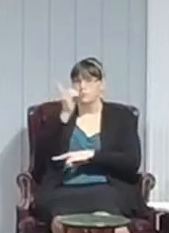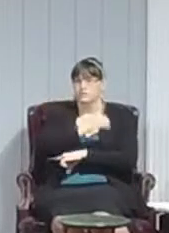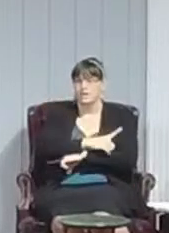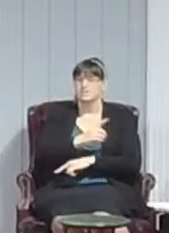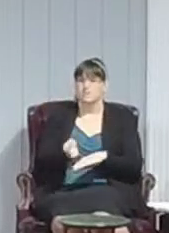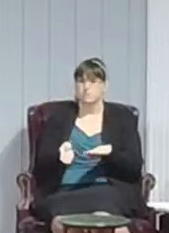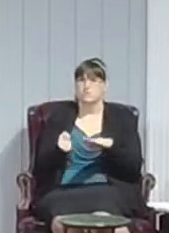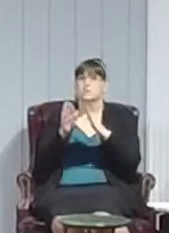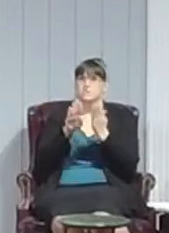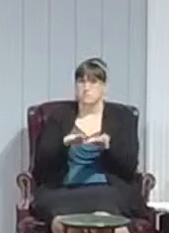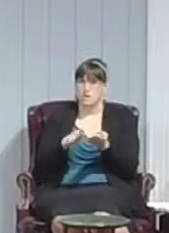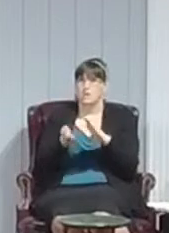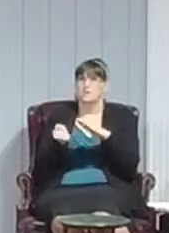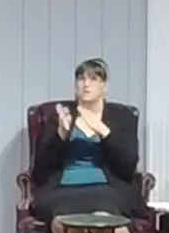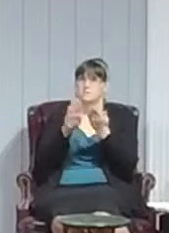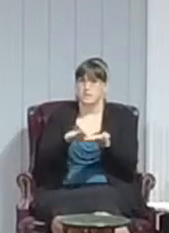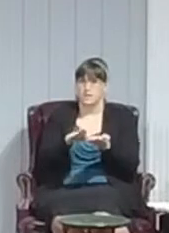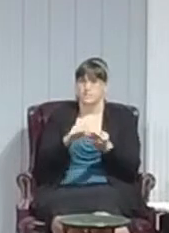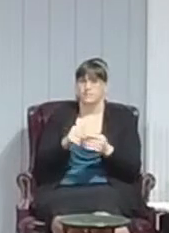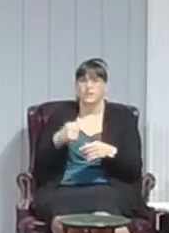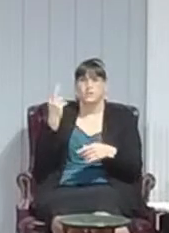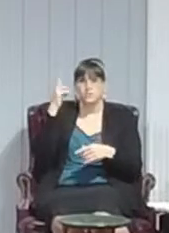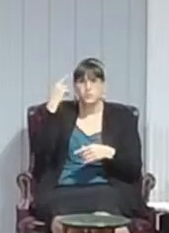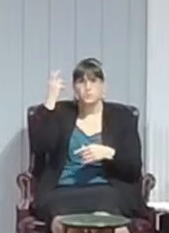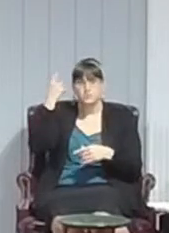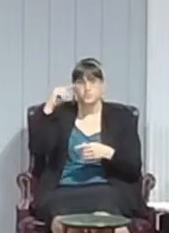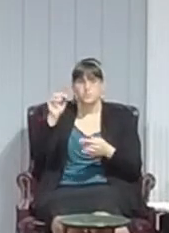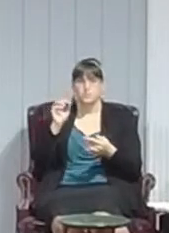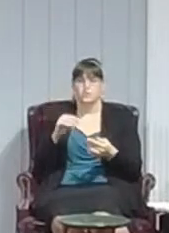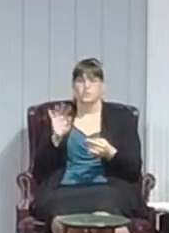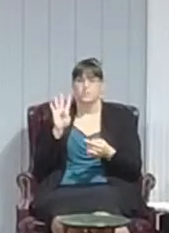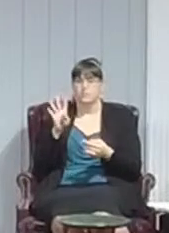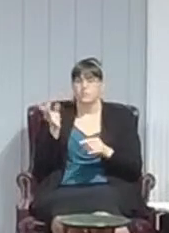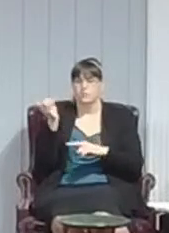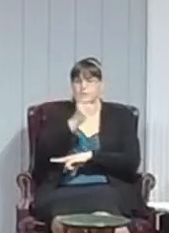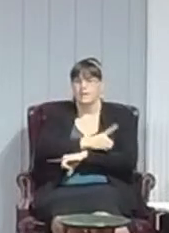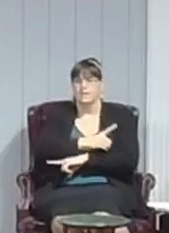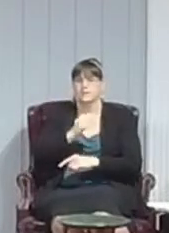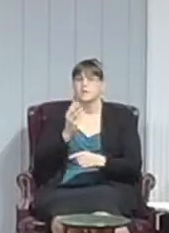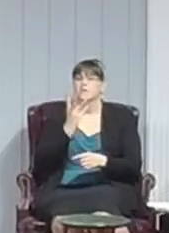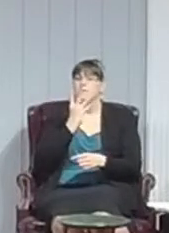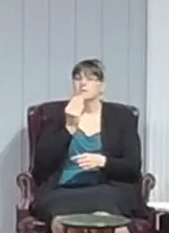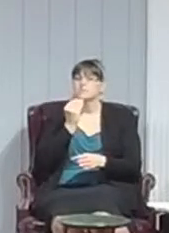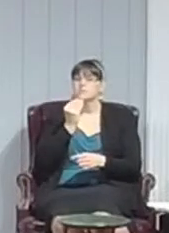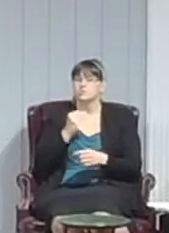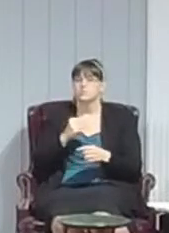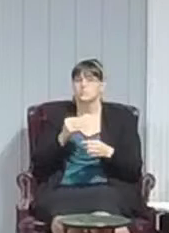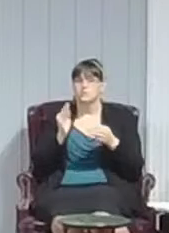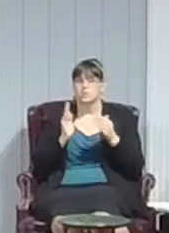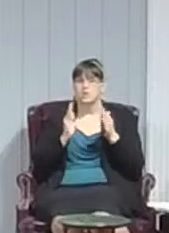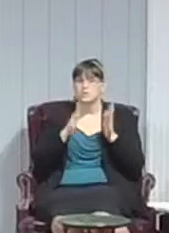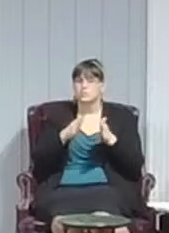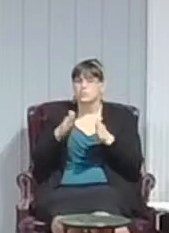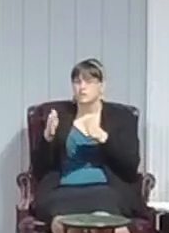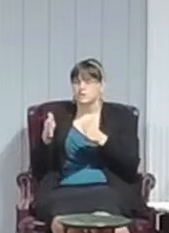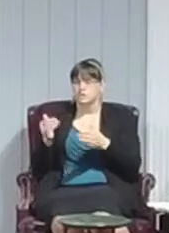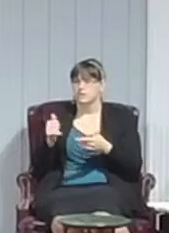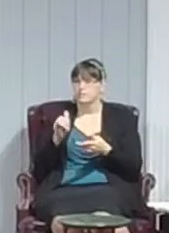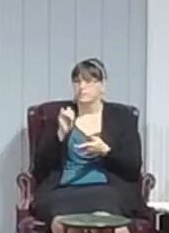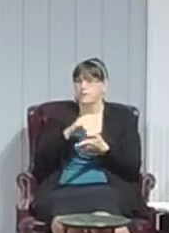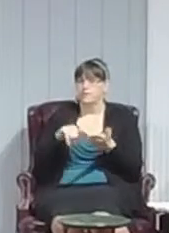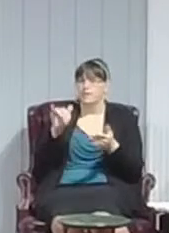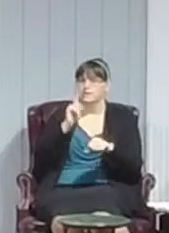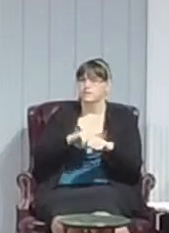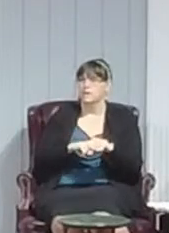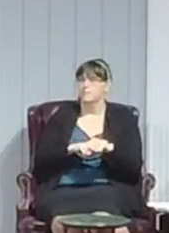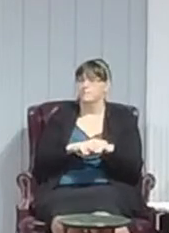And there was a reason for the 4 days. There was a kind of a Jewish tradition in those days. You know, the person, you could call, in fact, I